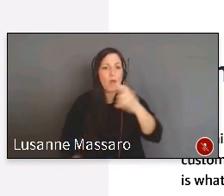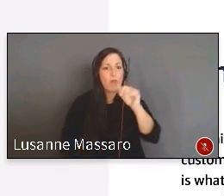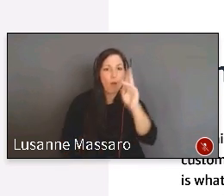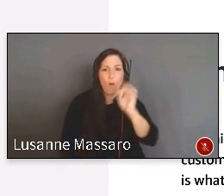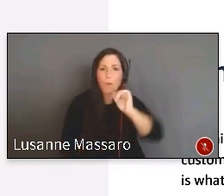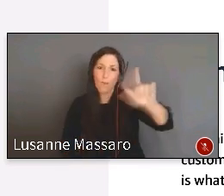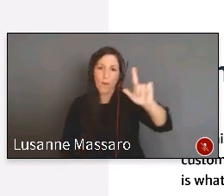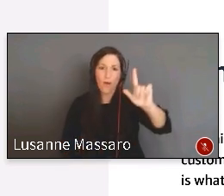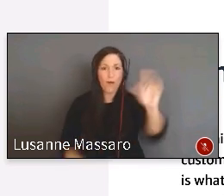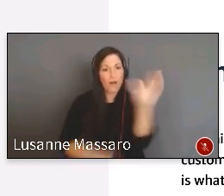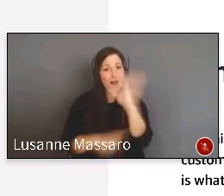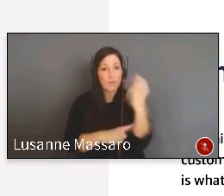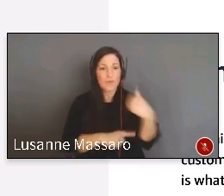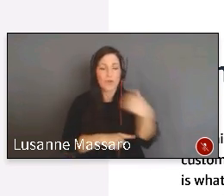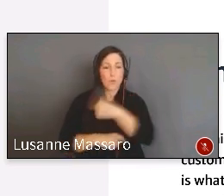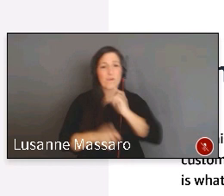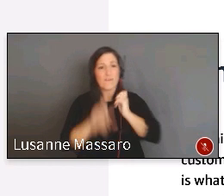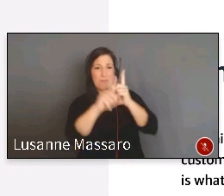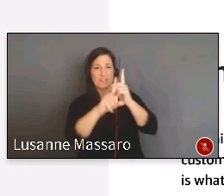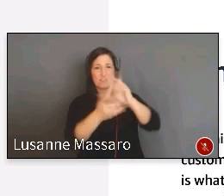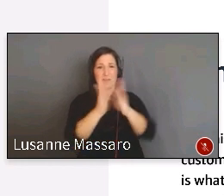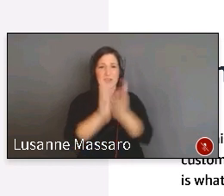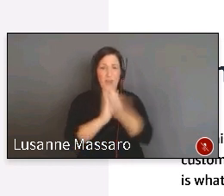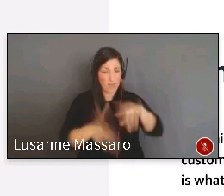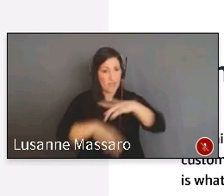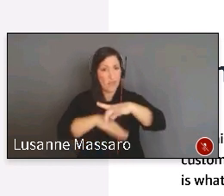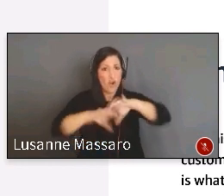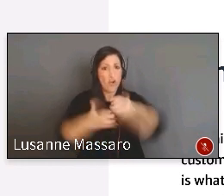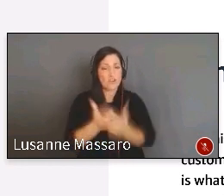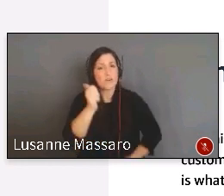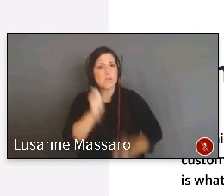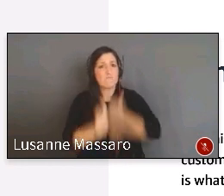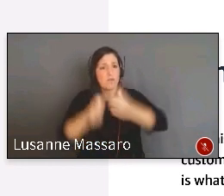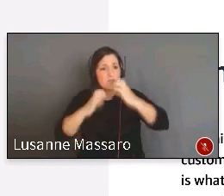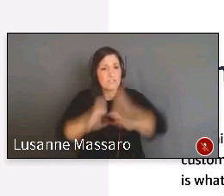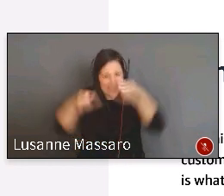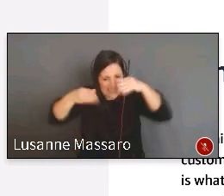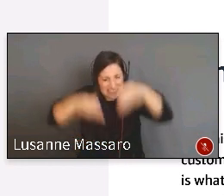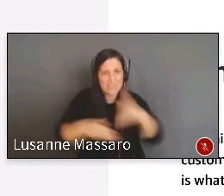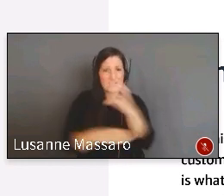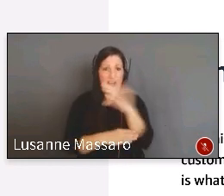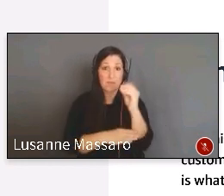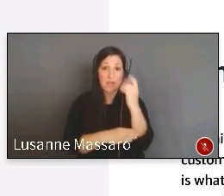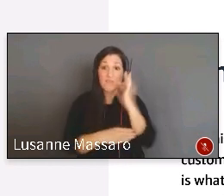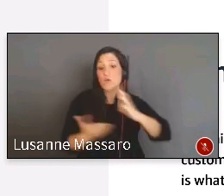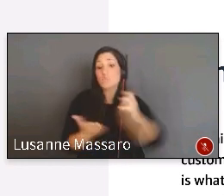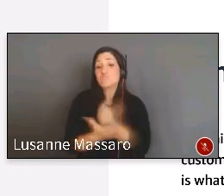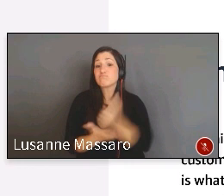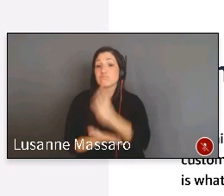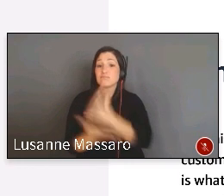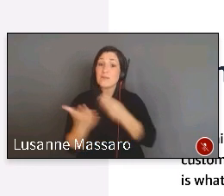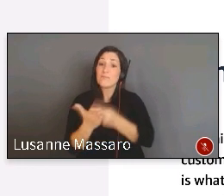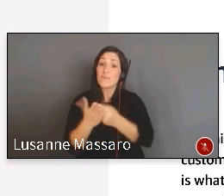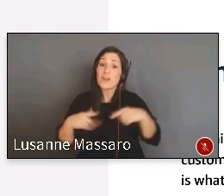earth's most customer-centric company. So whether you want to earn a little extra money with the holiday season coming up, we do have what we call